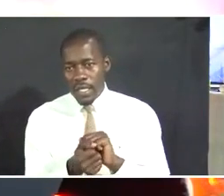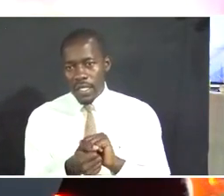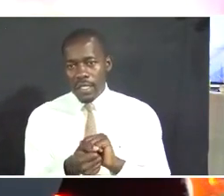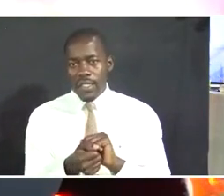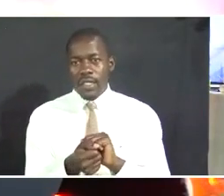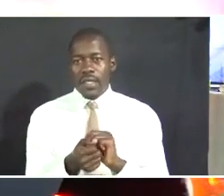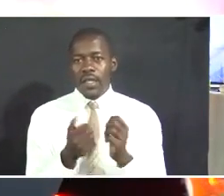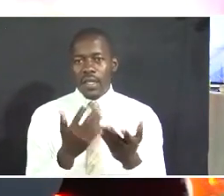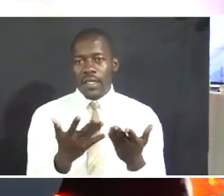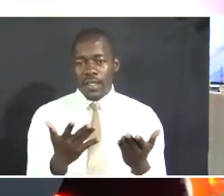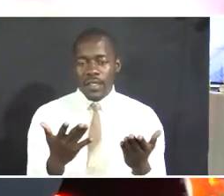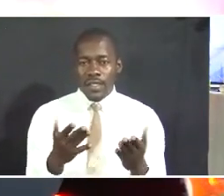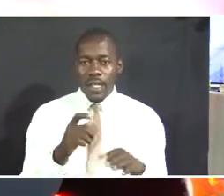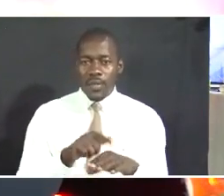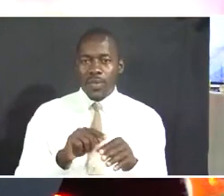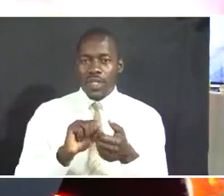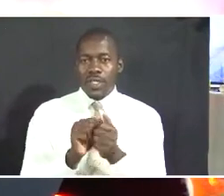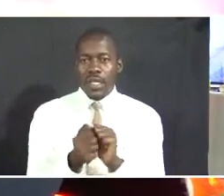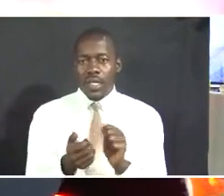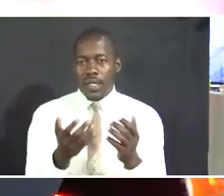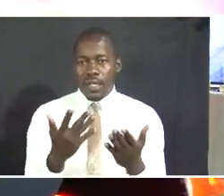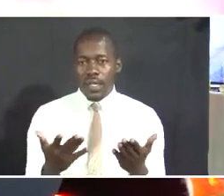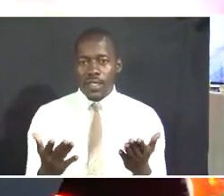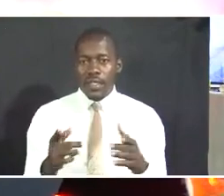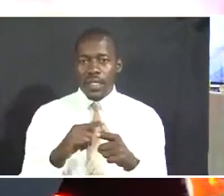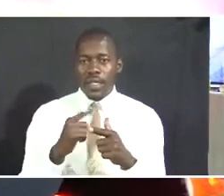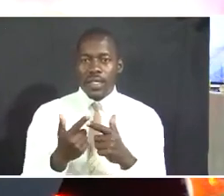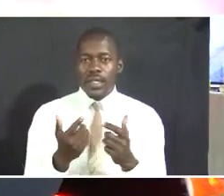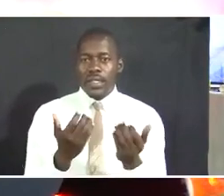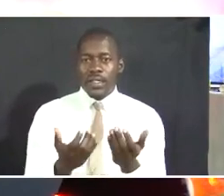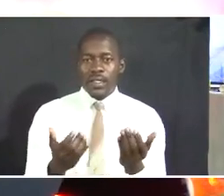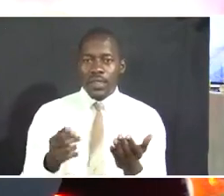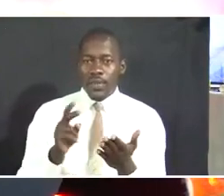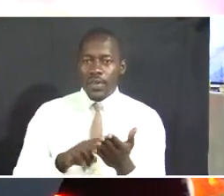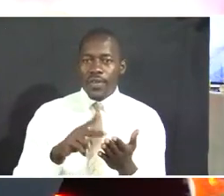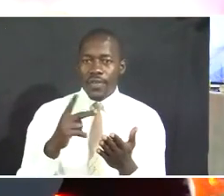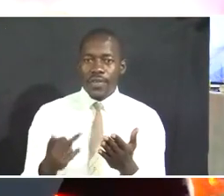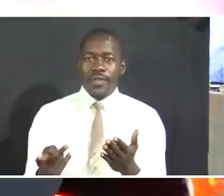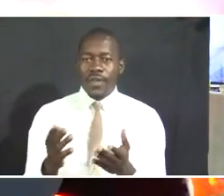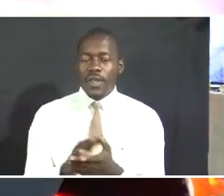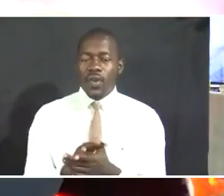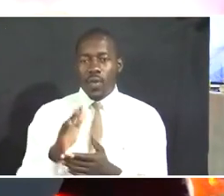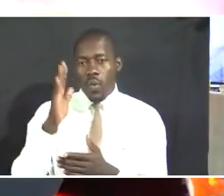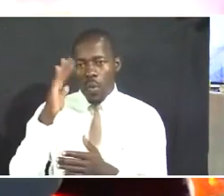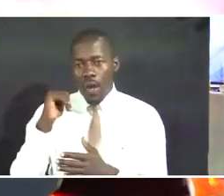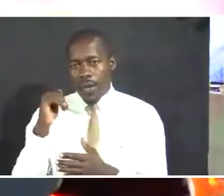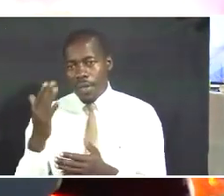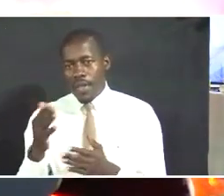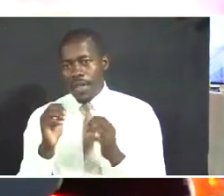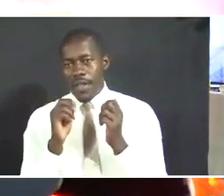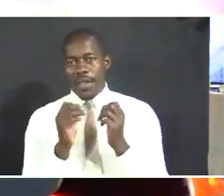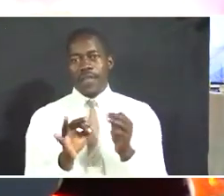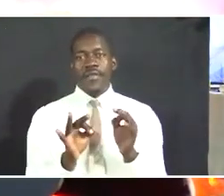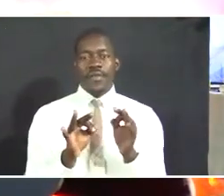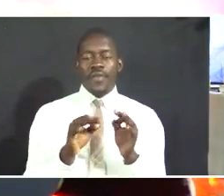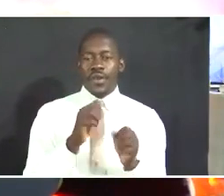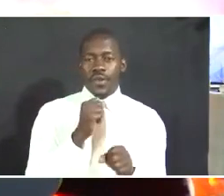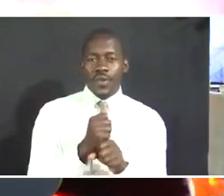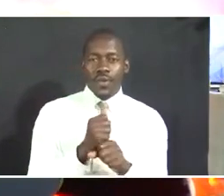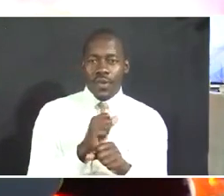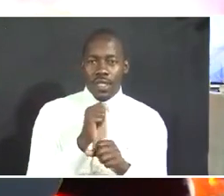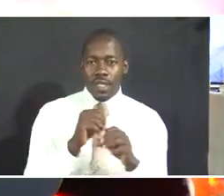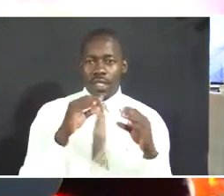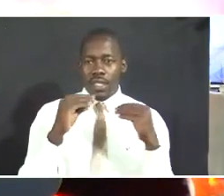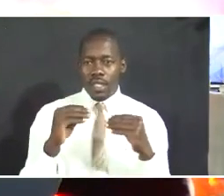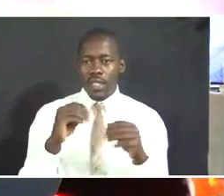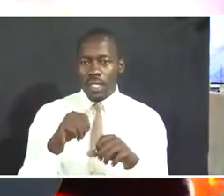child? Who give content to your child in 10 hours every week, every day? Times 5, who handle your child 50 hours in